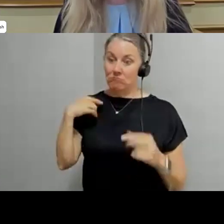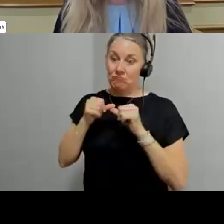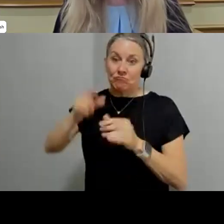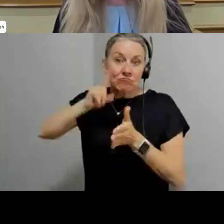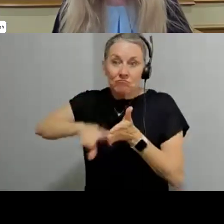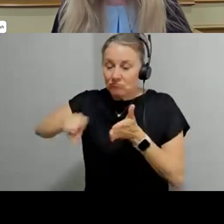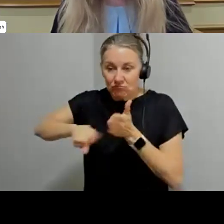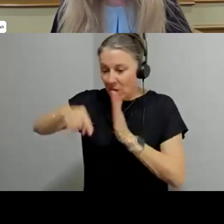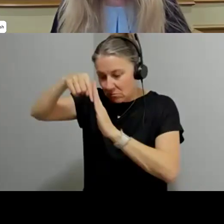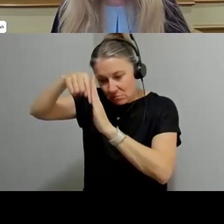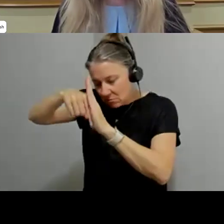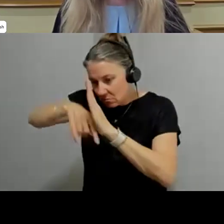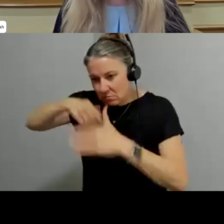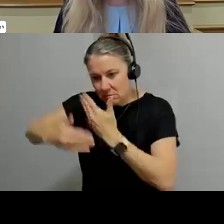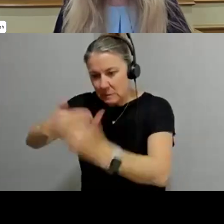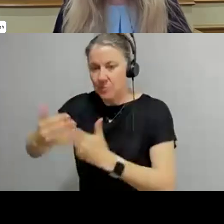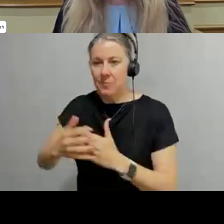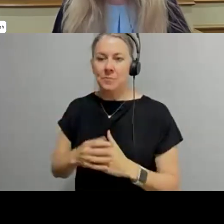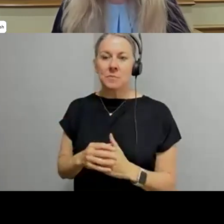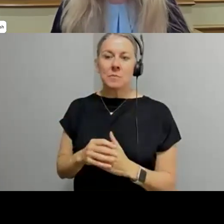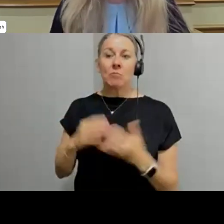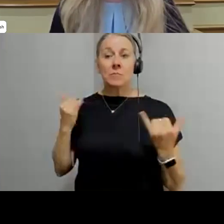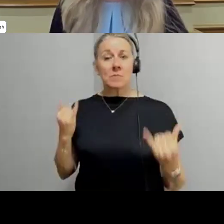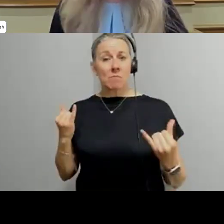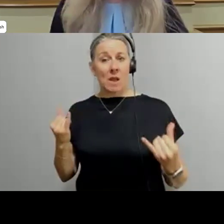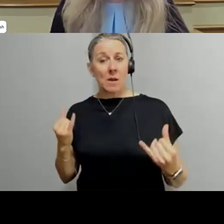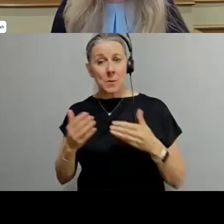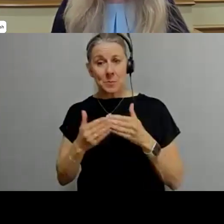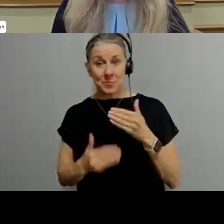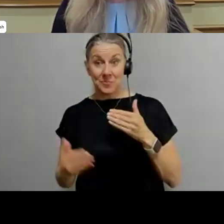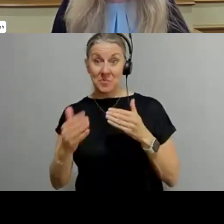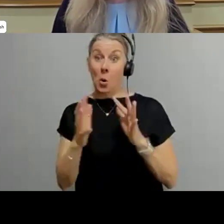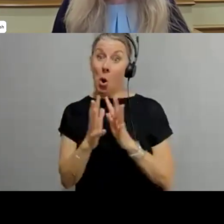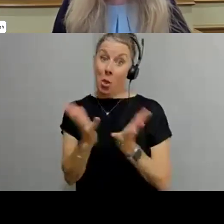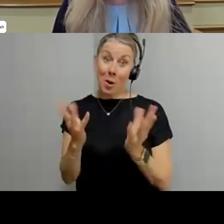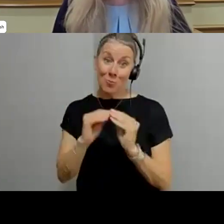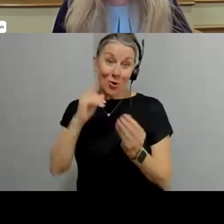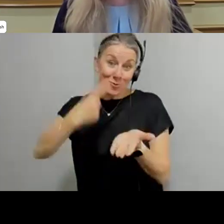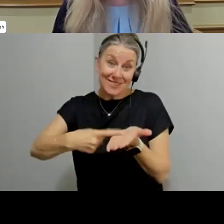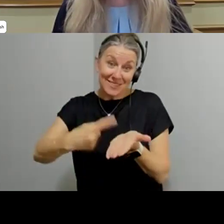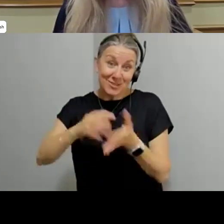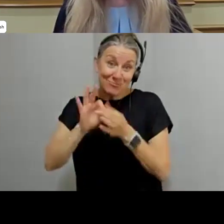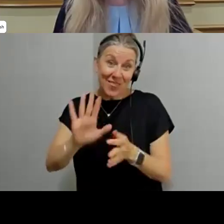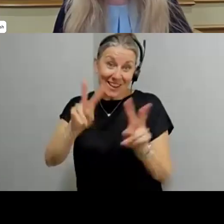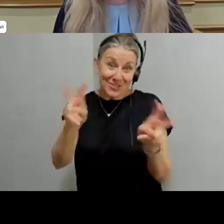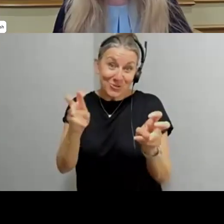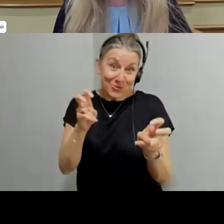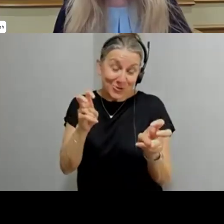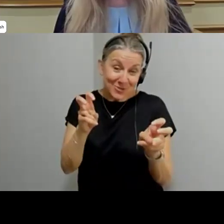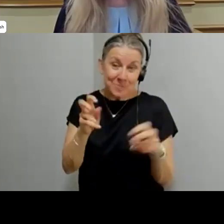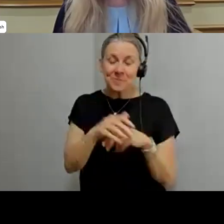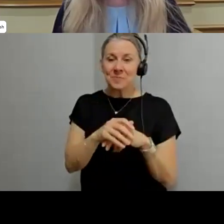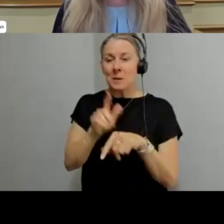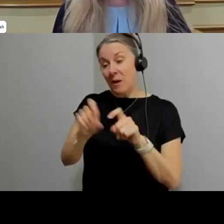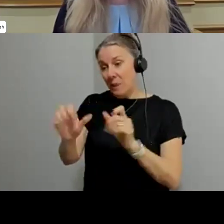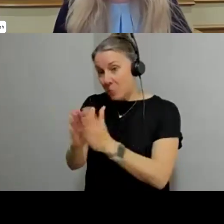think now moving forward, there's a lot more to say on this issue. The book and my